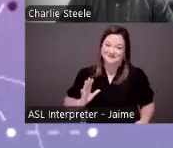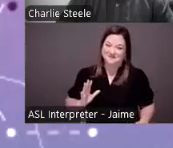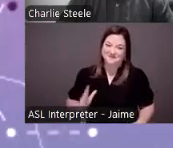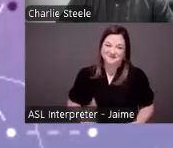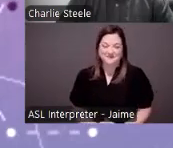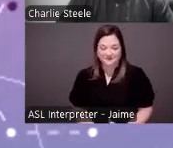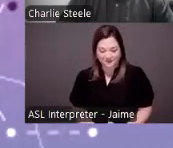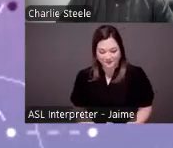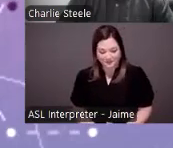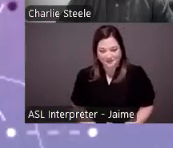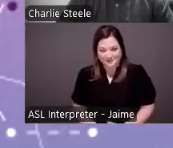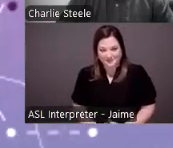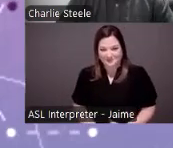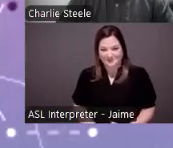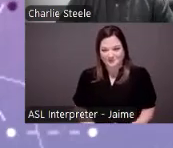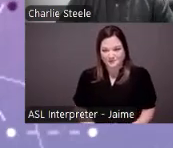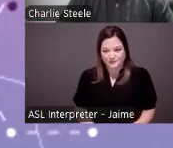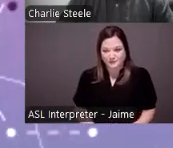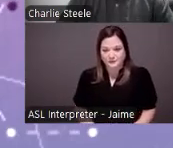well.